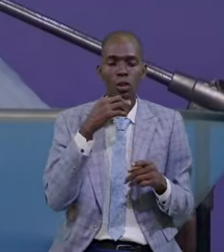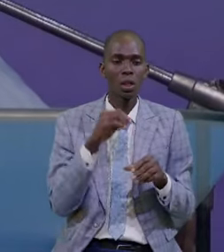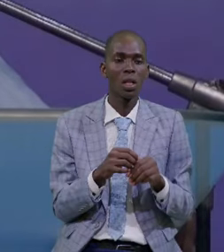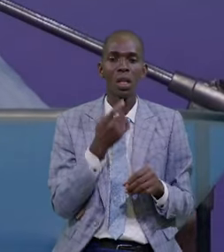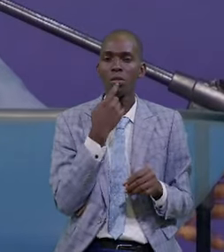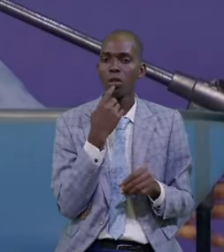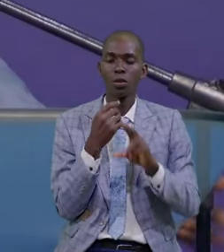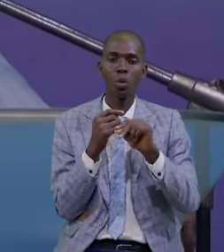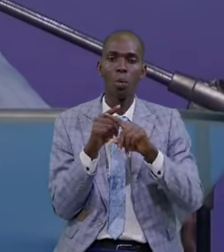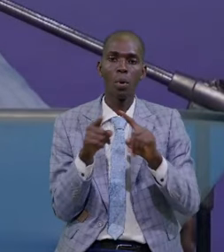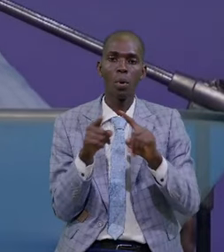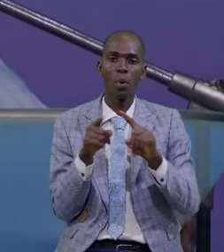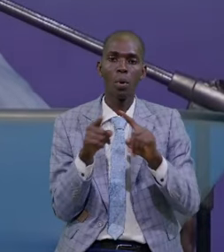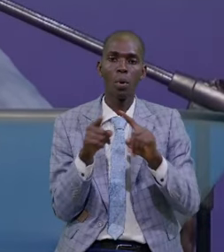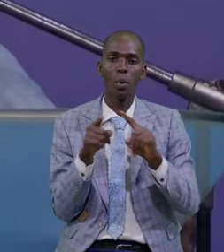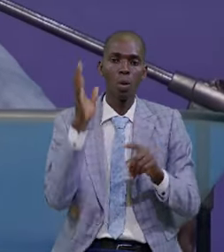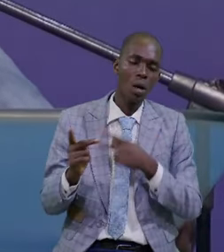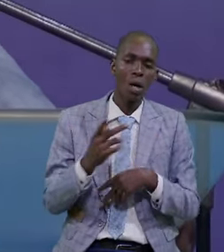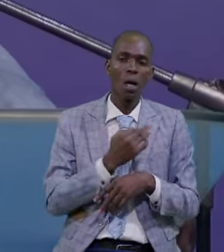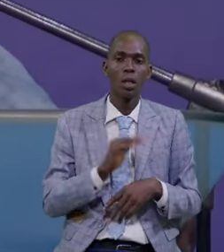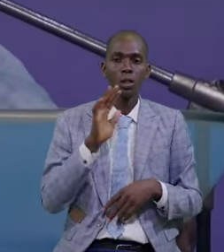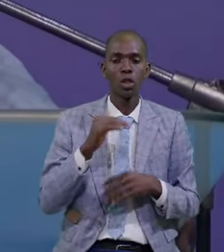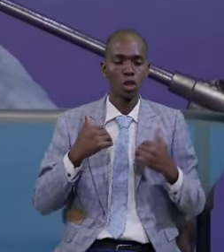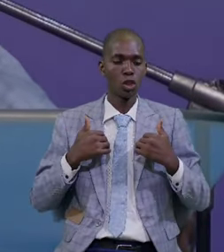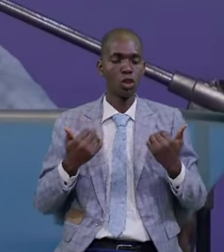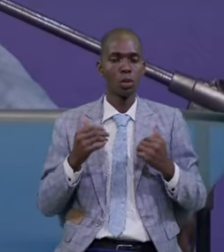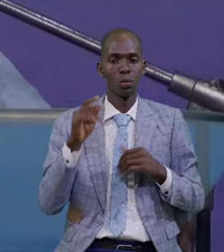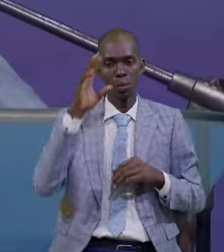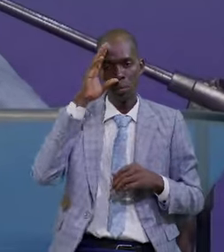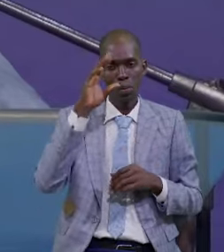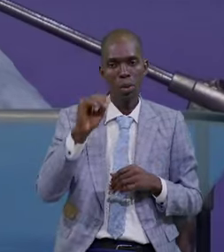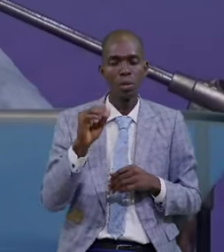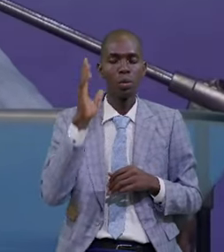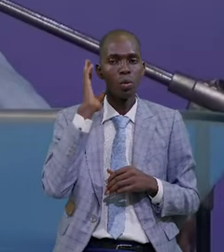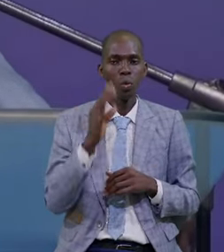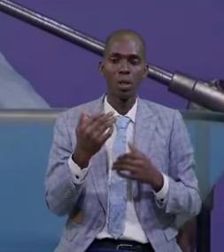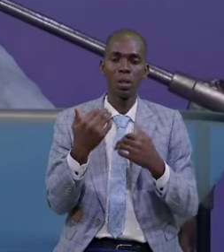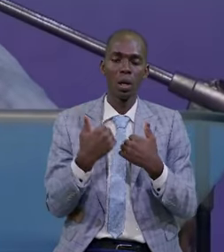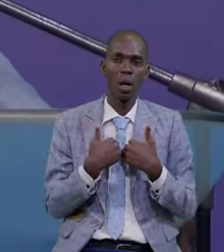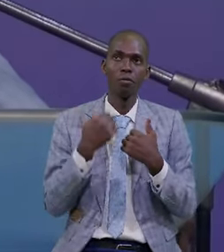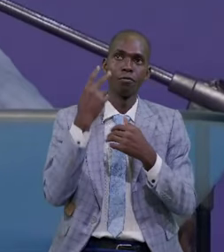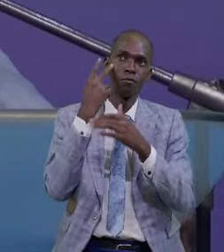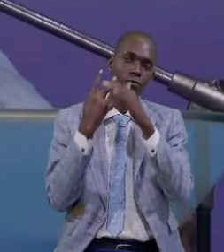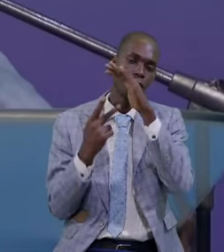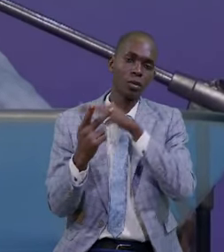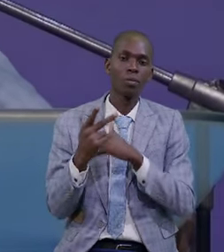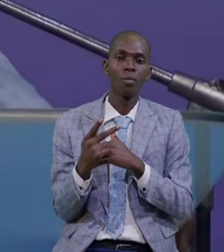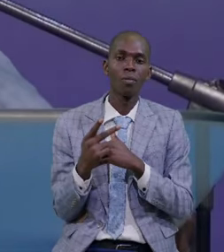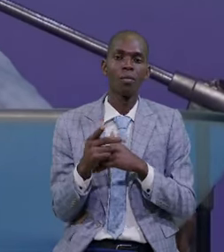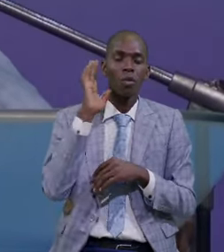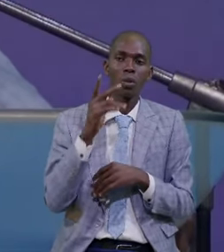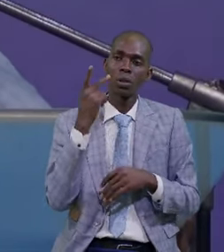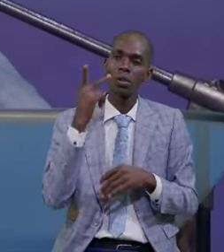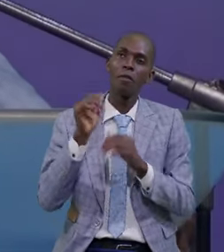young men shall see visions, not just speaking in tongues, they will see far into the